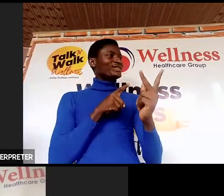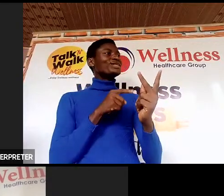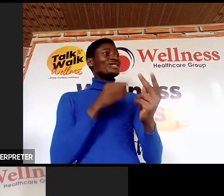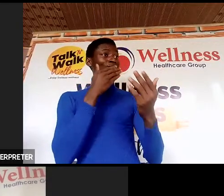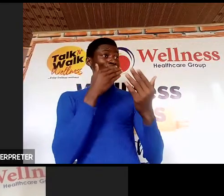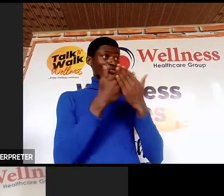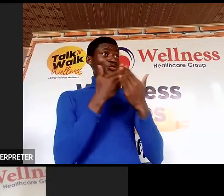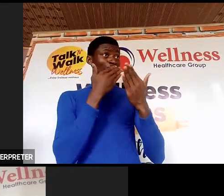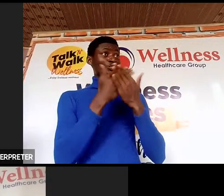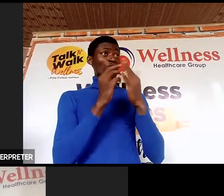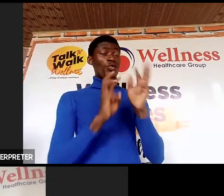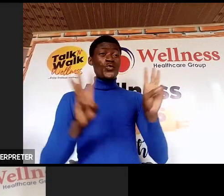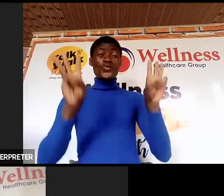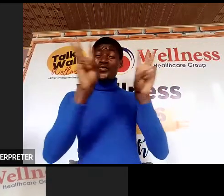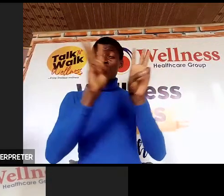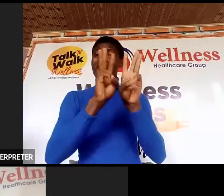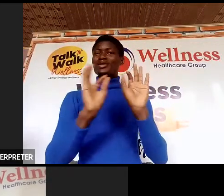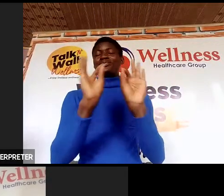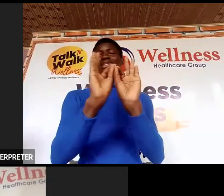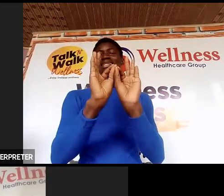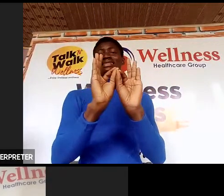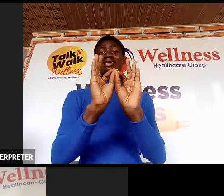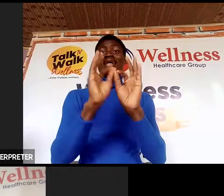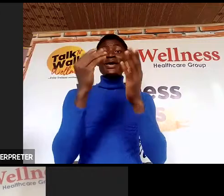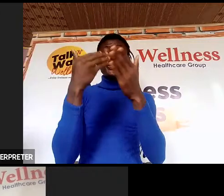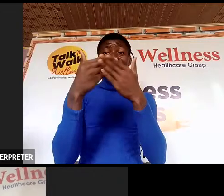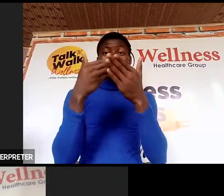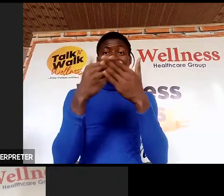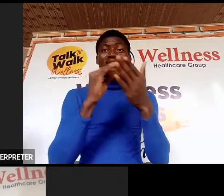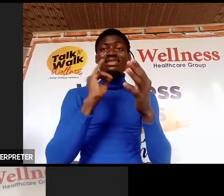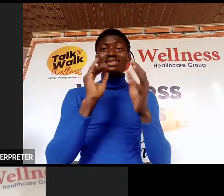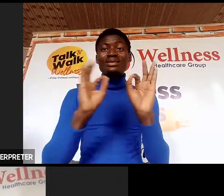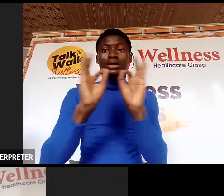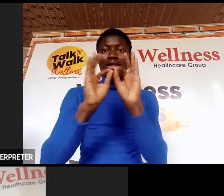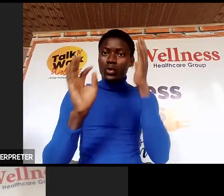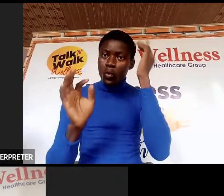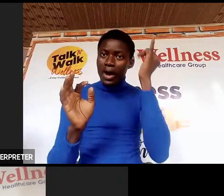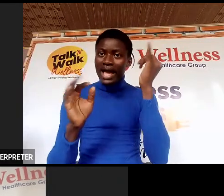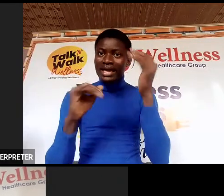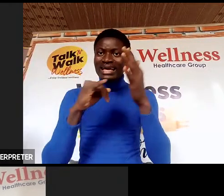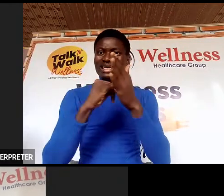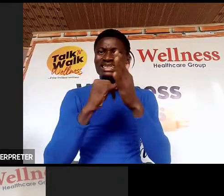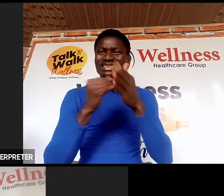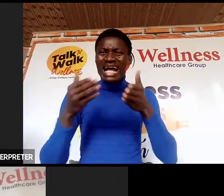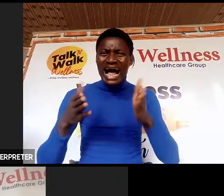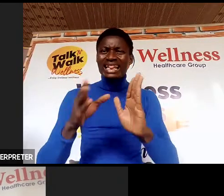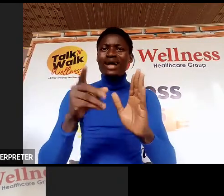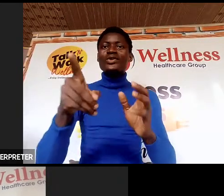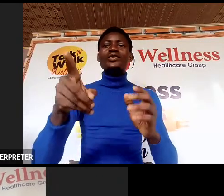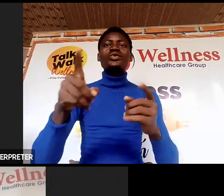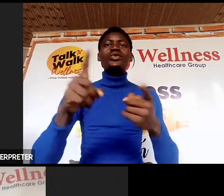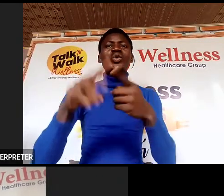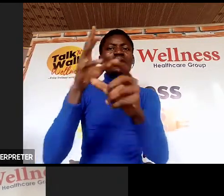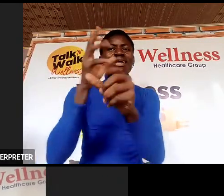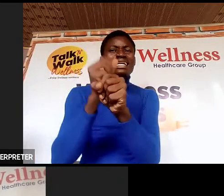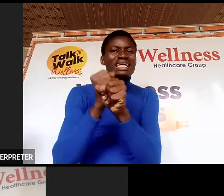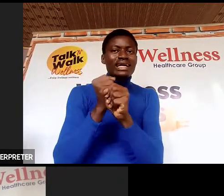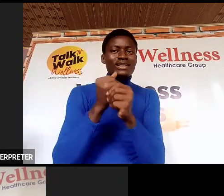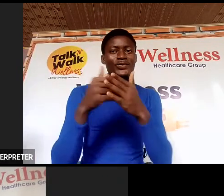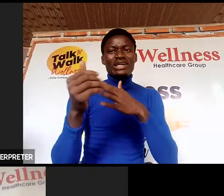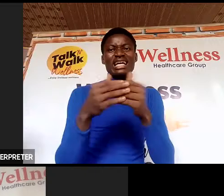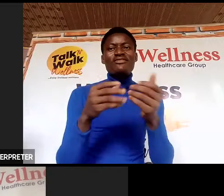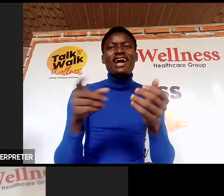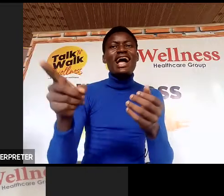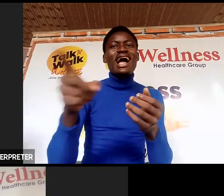think money is important because it allows you to achieve what you want to do. It allows you to actually get to your